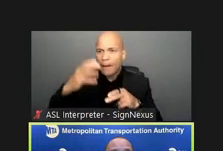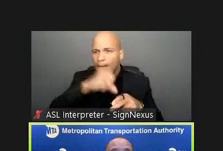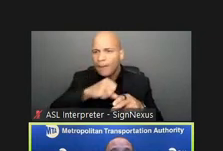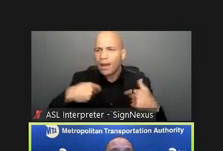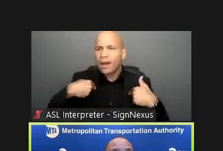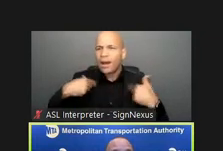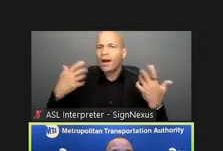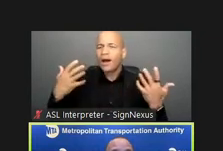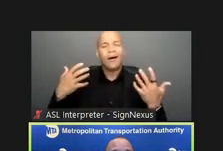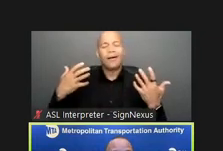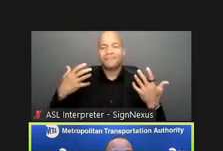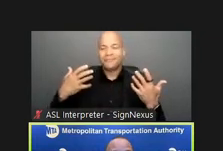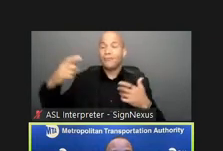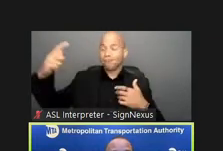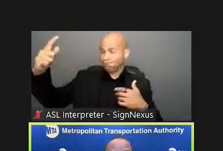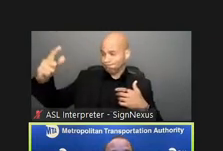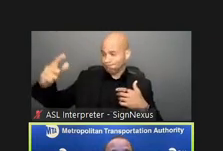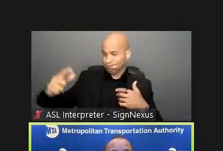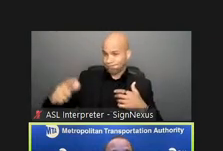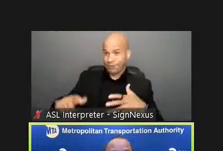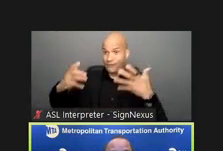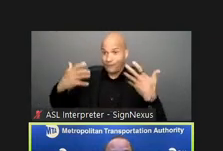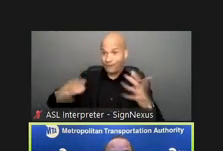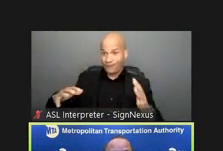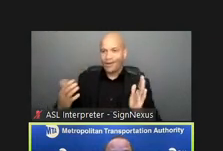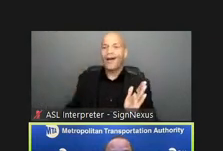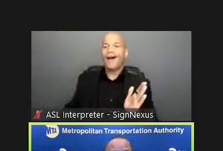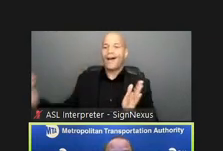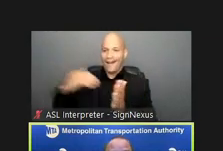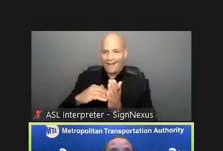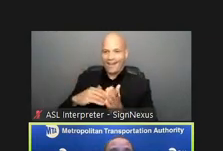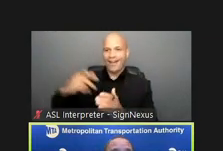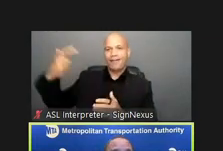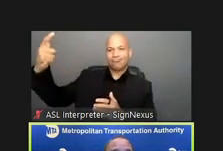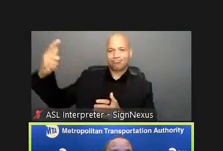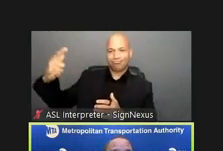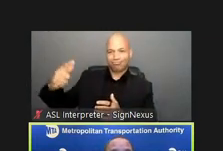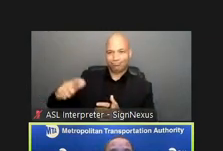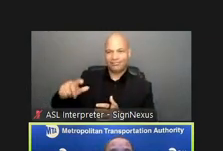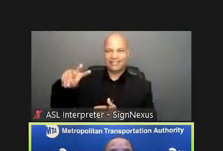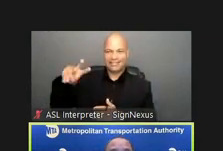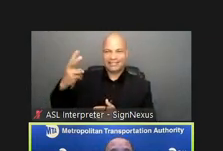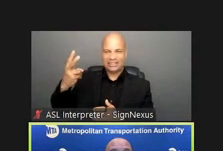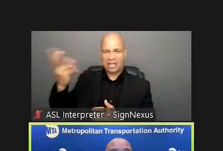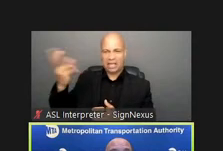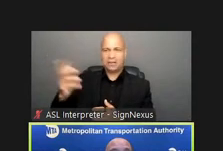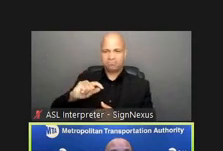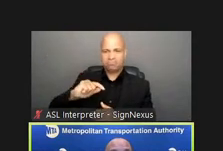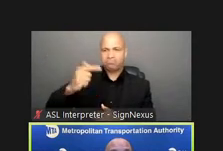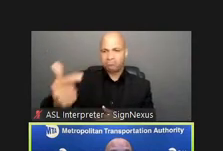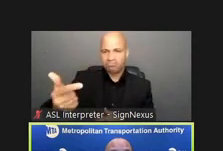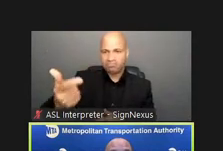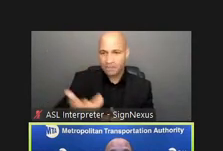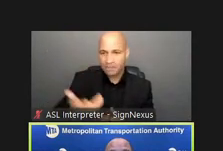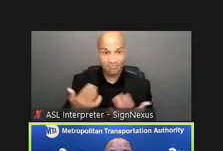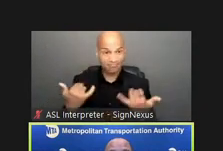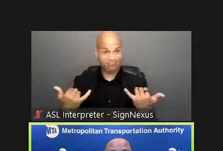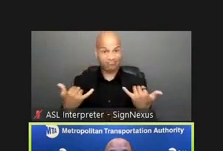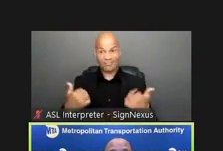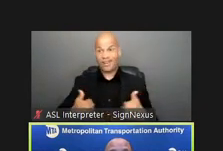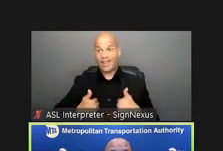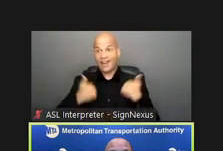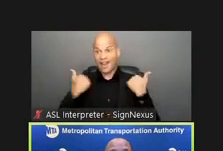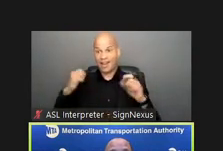you again after all other speakers and attendance have been called a first time as a reminder this hearing is being live streamed and